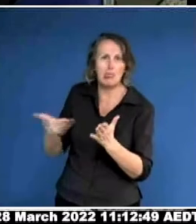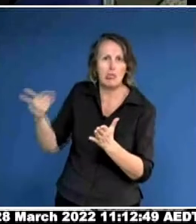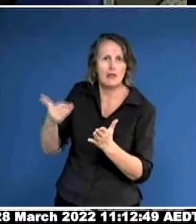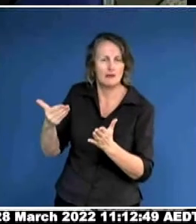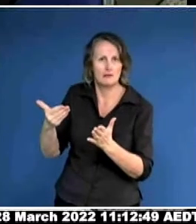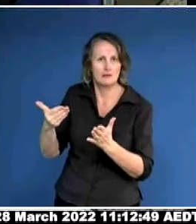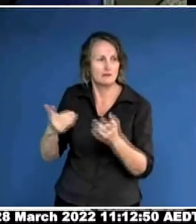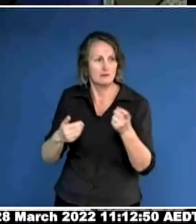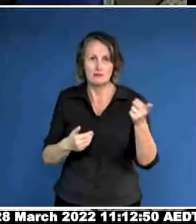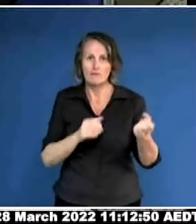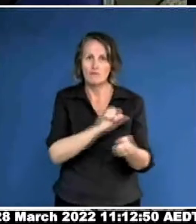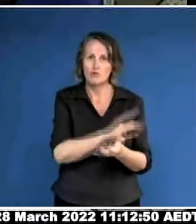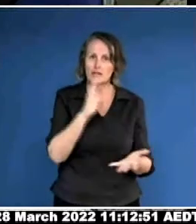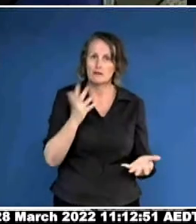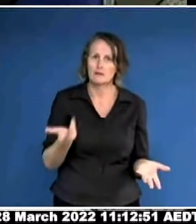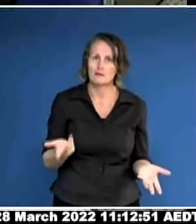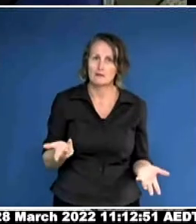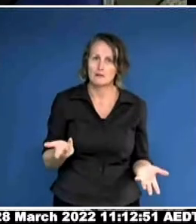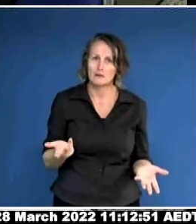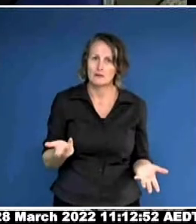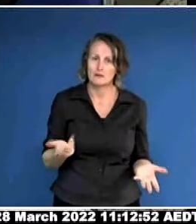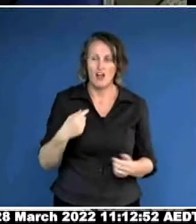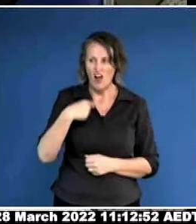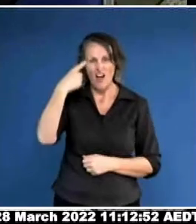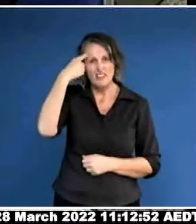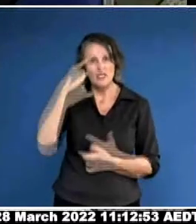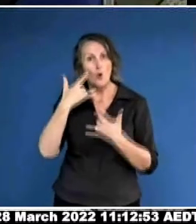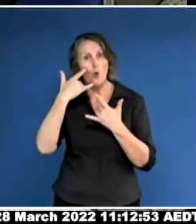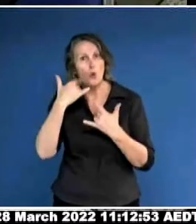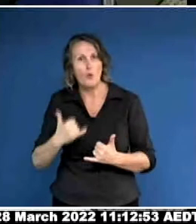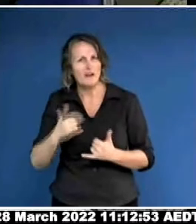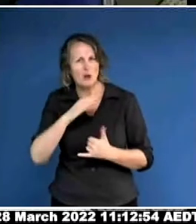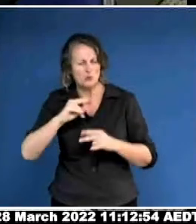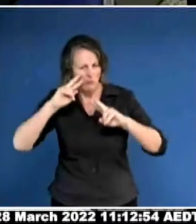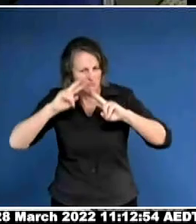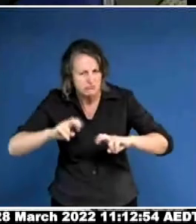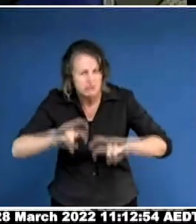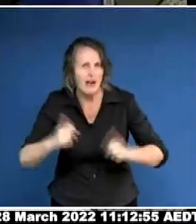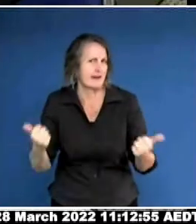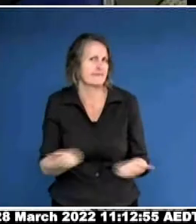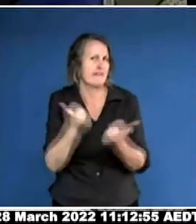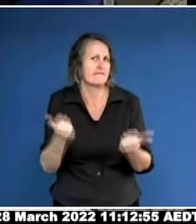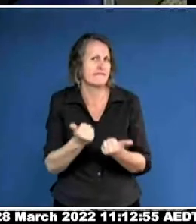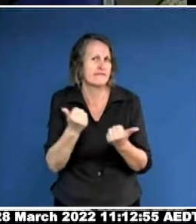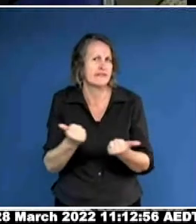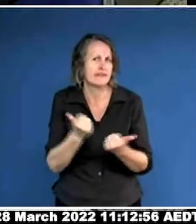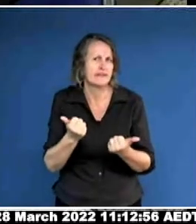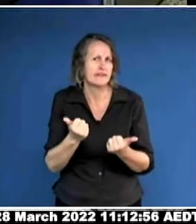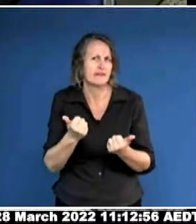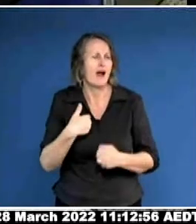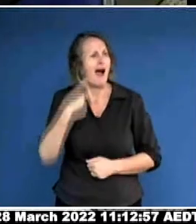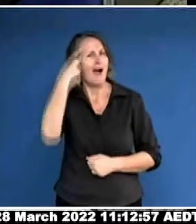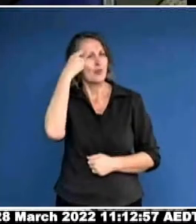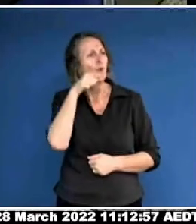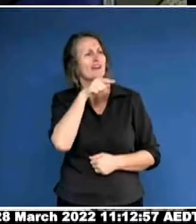job. He didn't look into it properly. And I thought he acted. He put on an act like he cared,